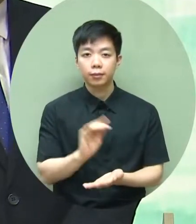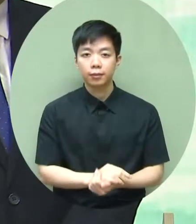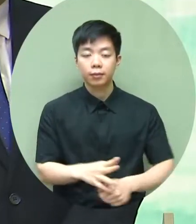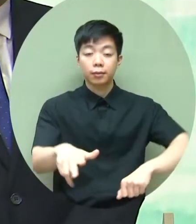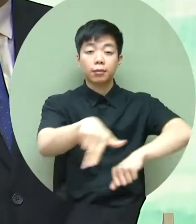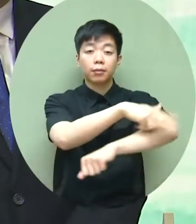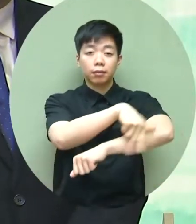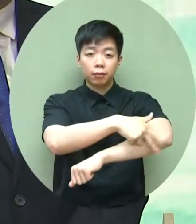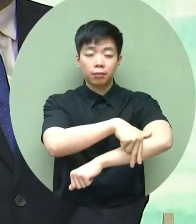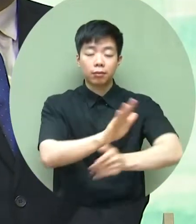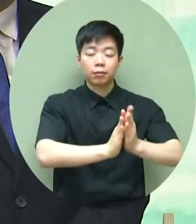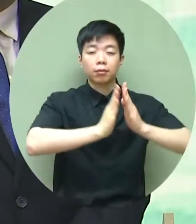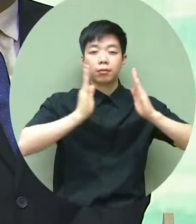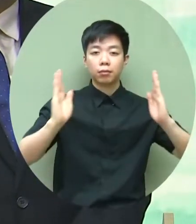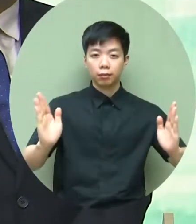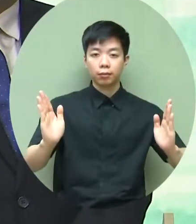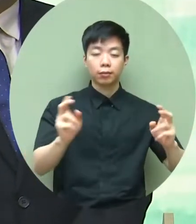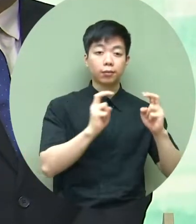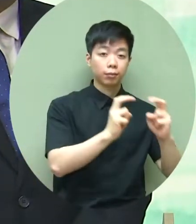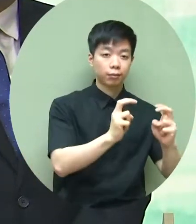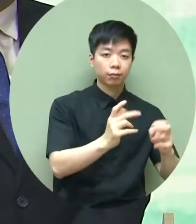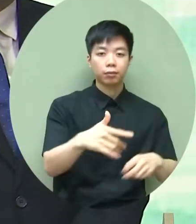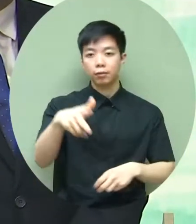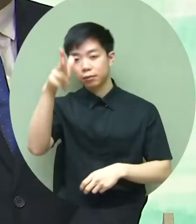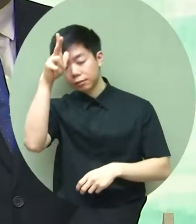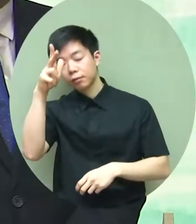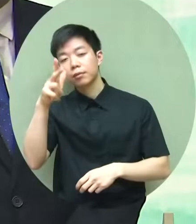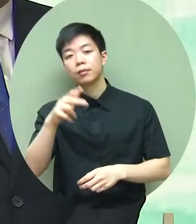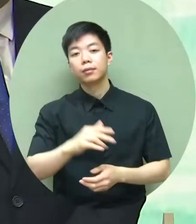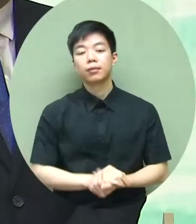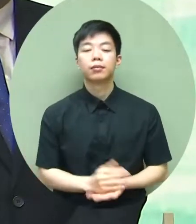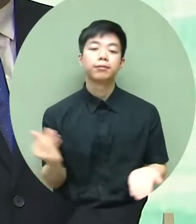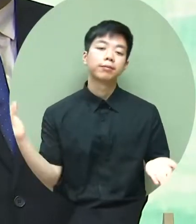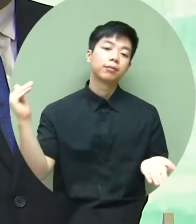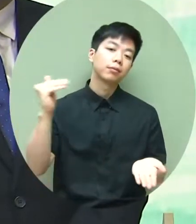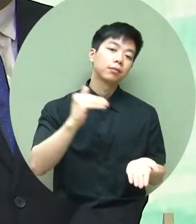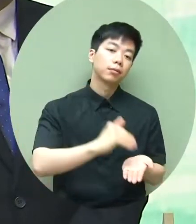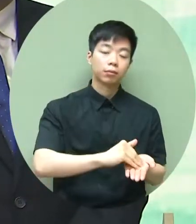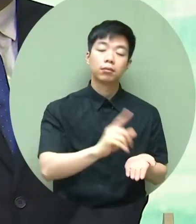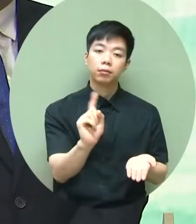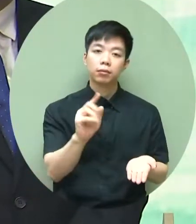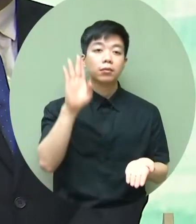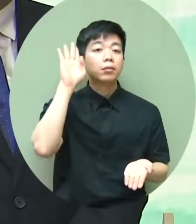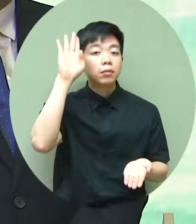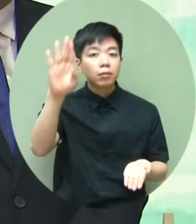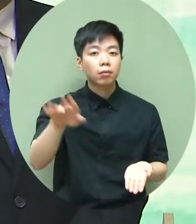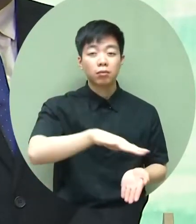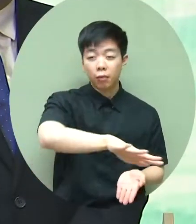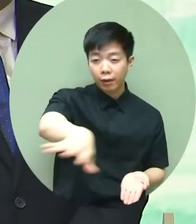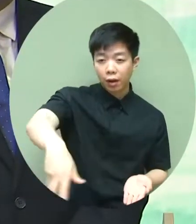most important point is that during the planning process, well, MTRCL and the government